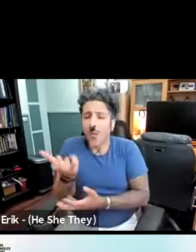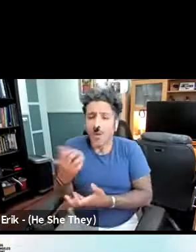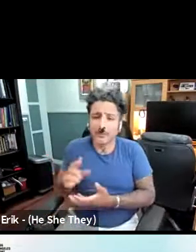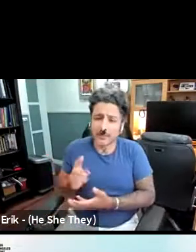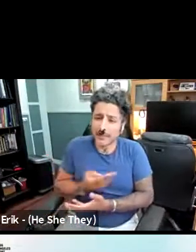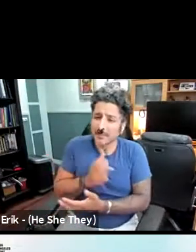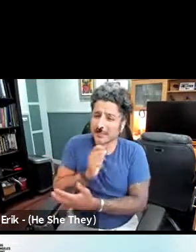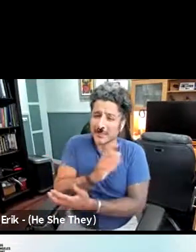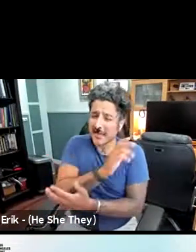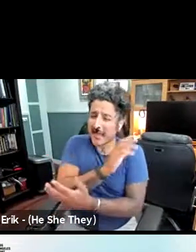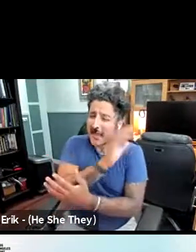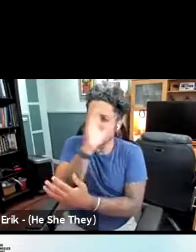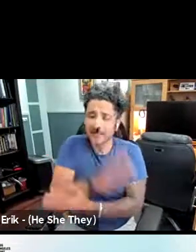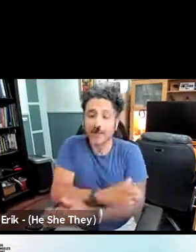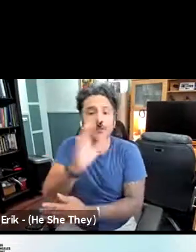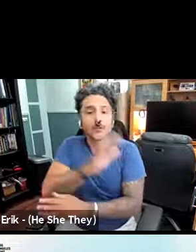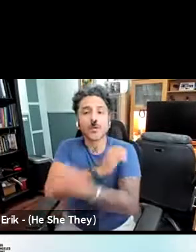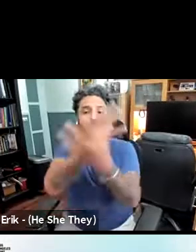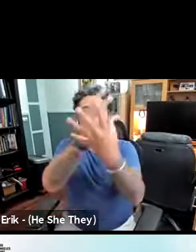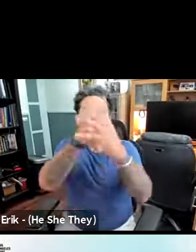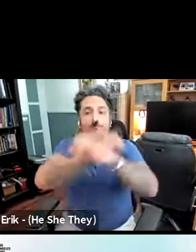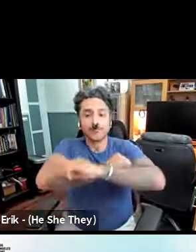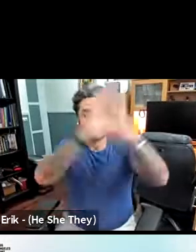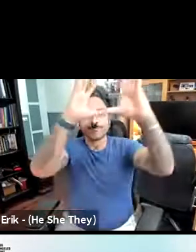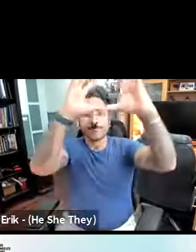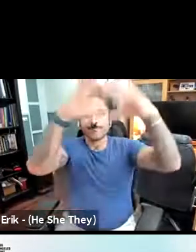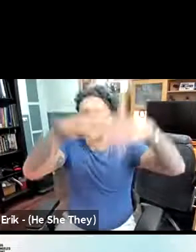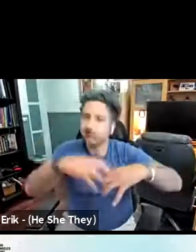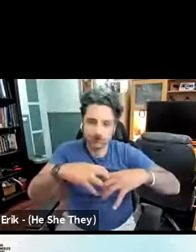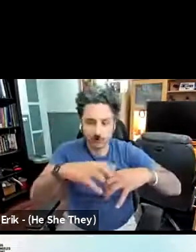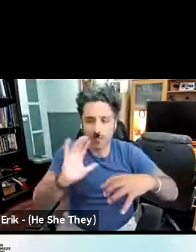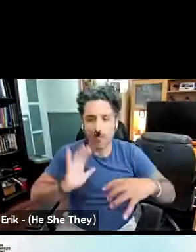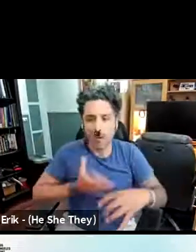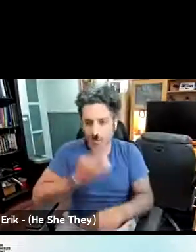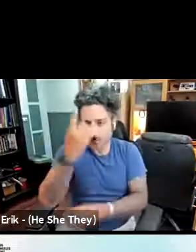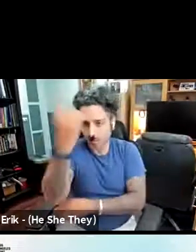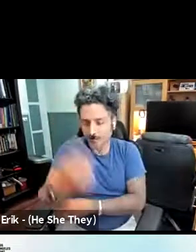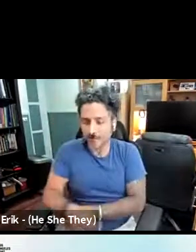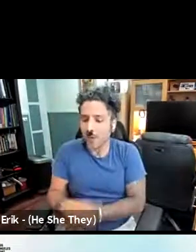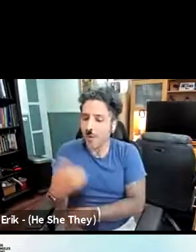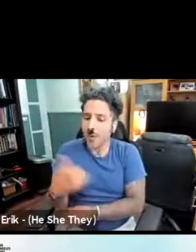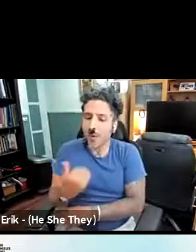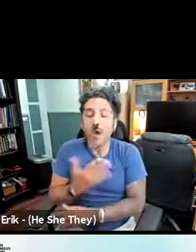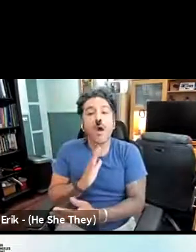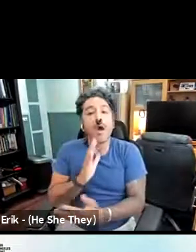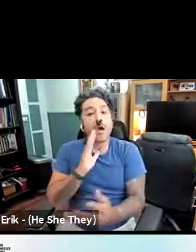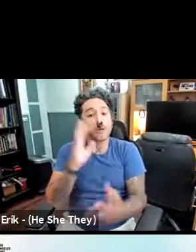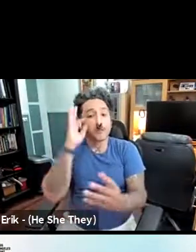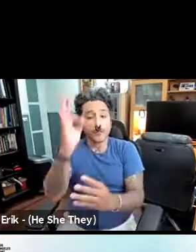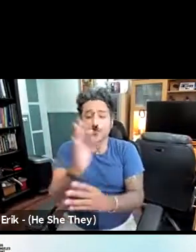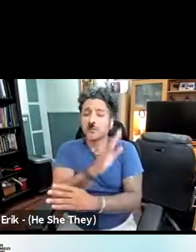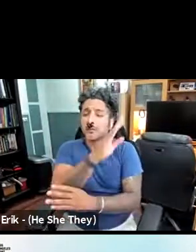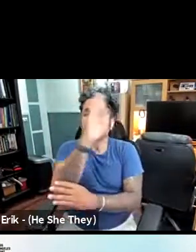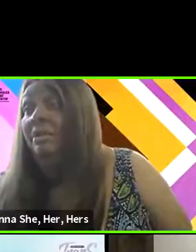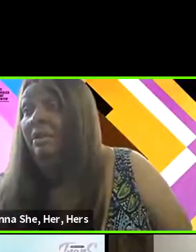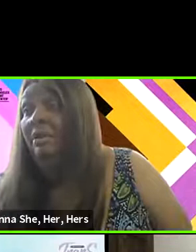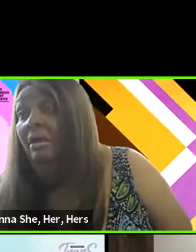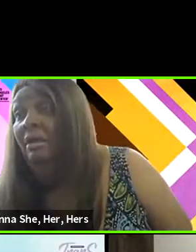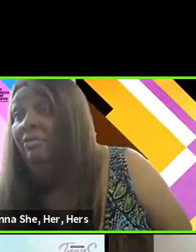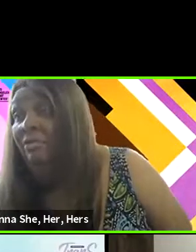lose vision on our dreams. My future consists of never